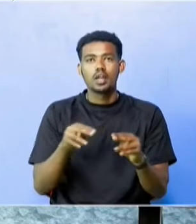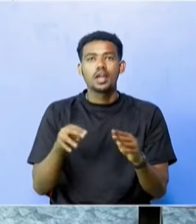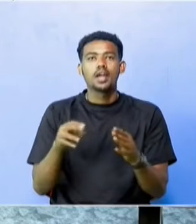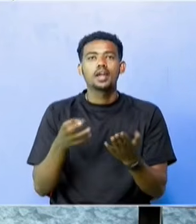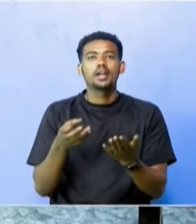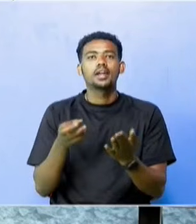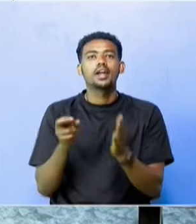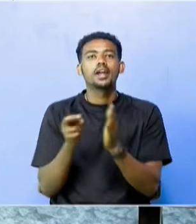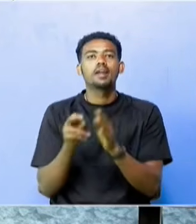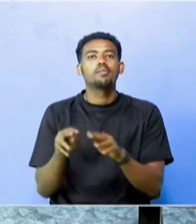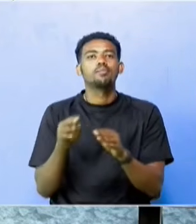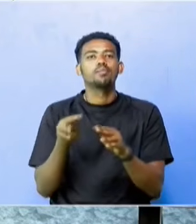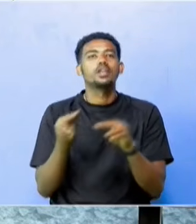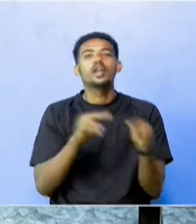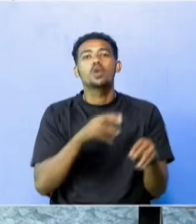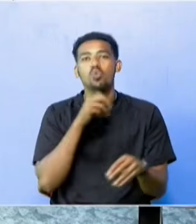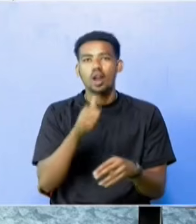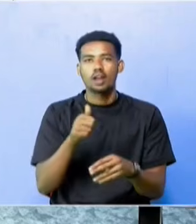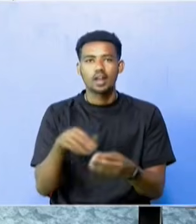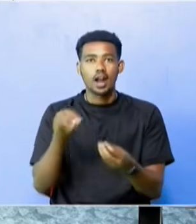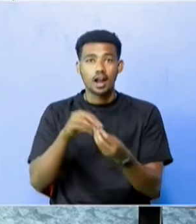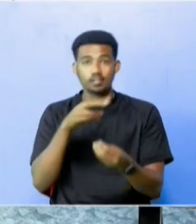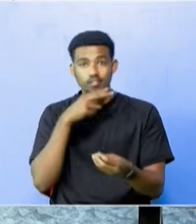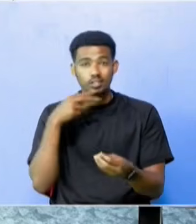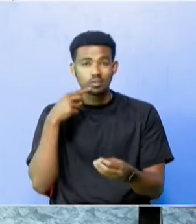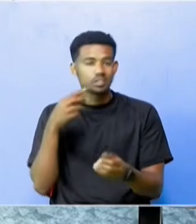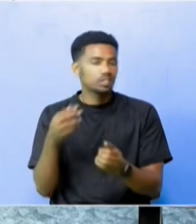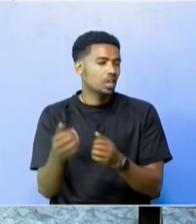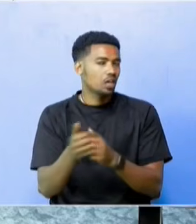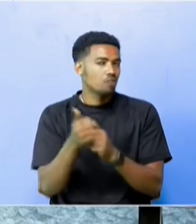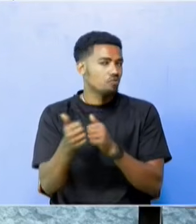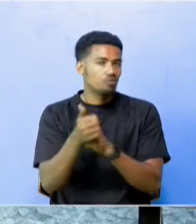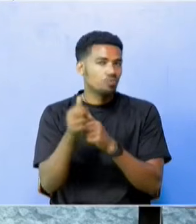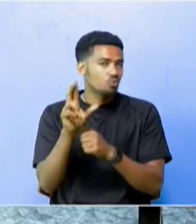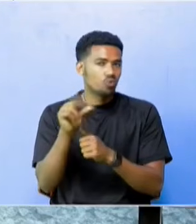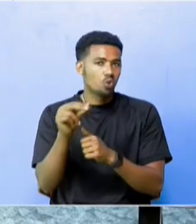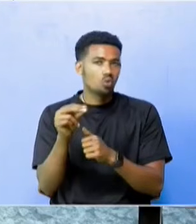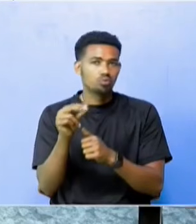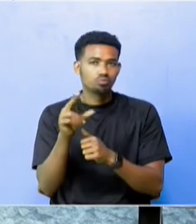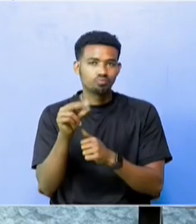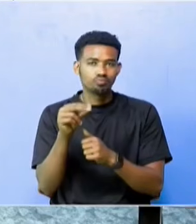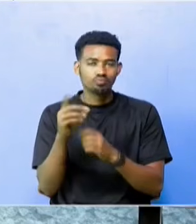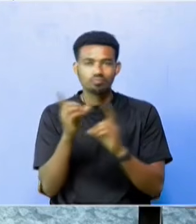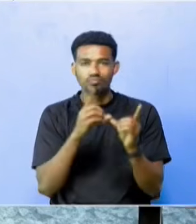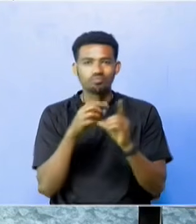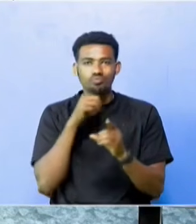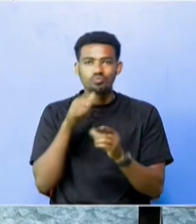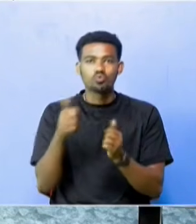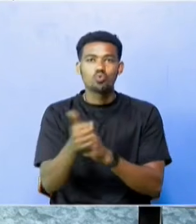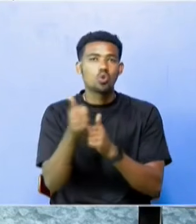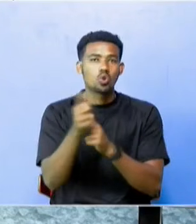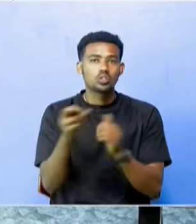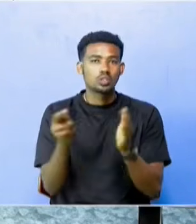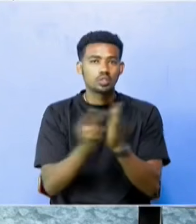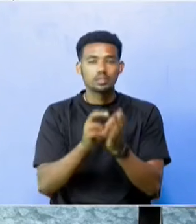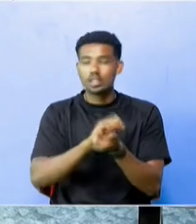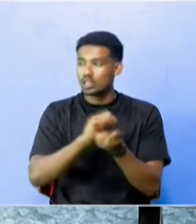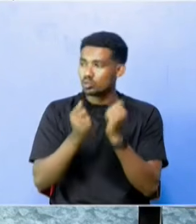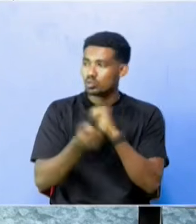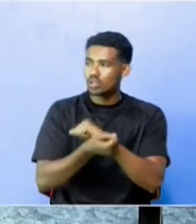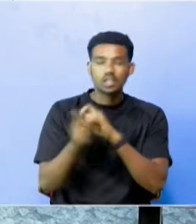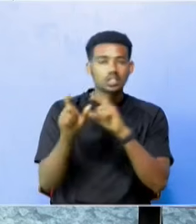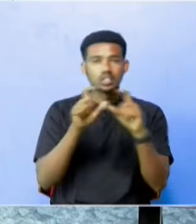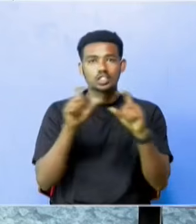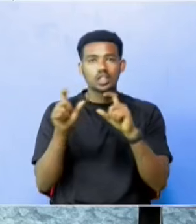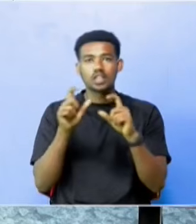adverbs. These irregular adverbs, they don't follow the rule. Instead, they totally change their structure, right? As